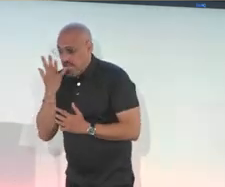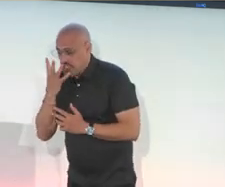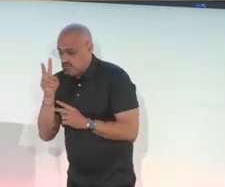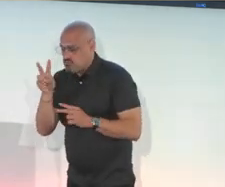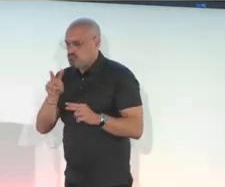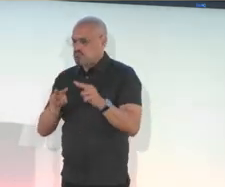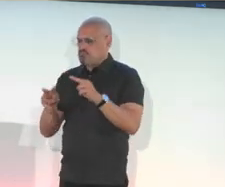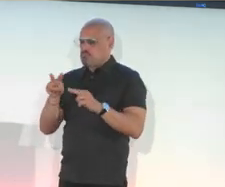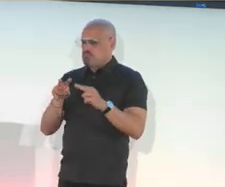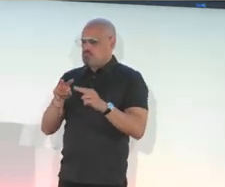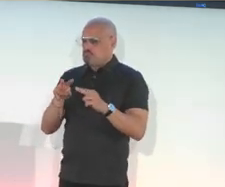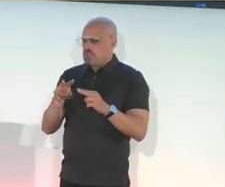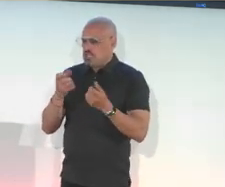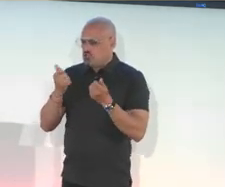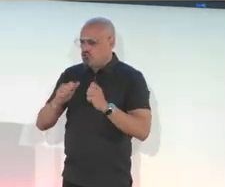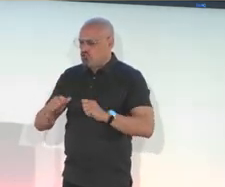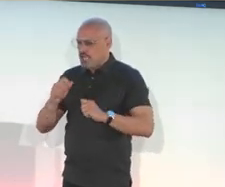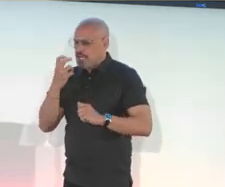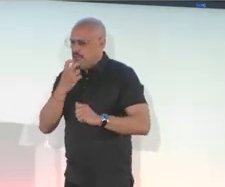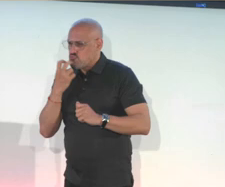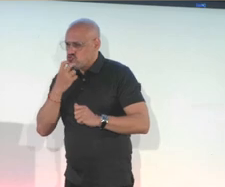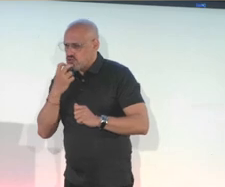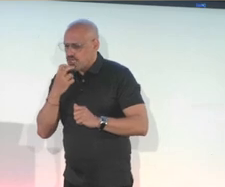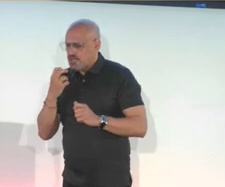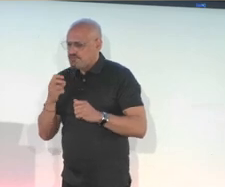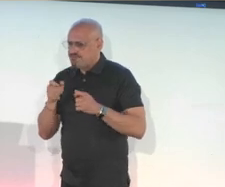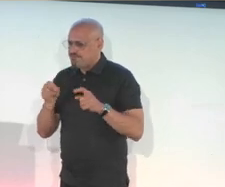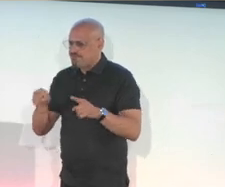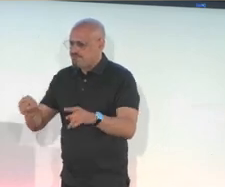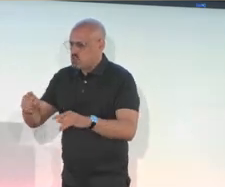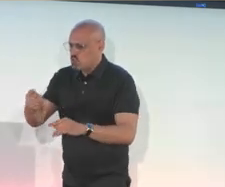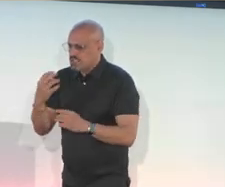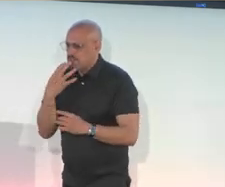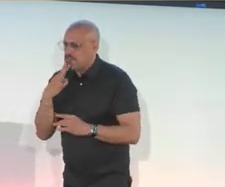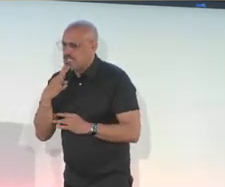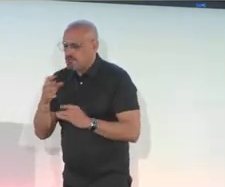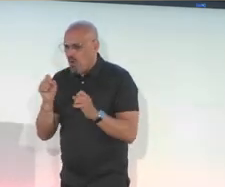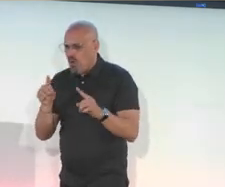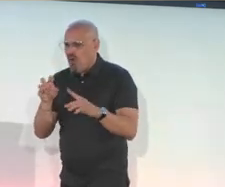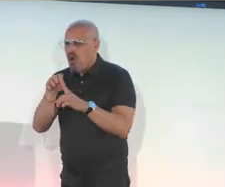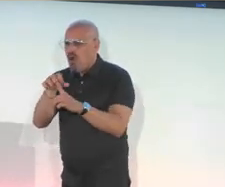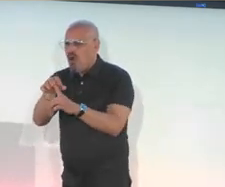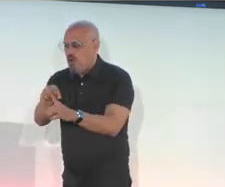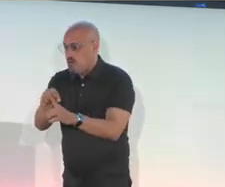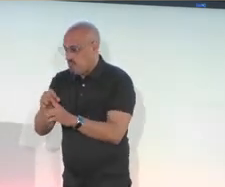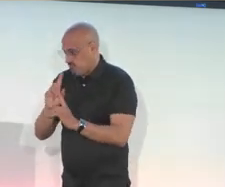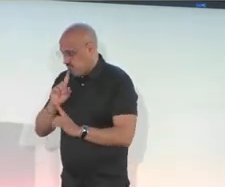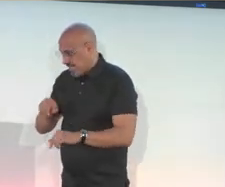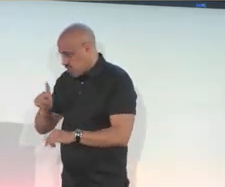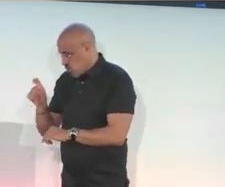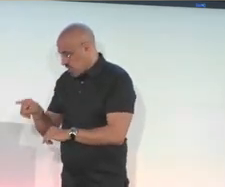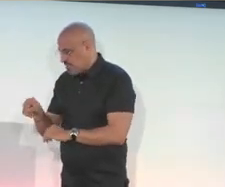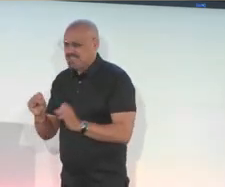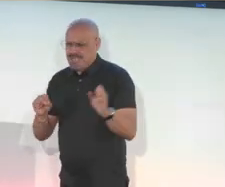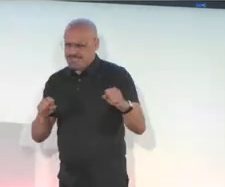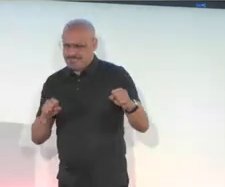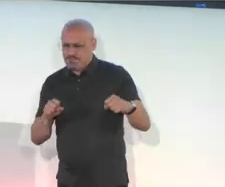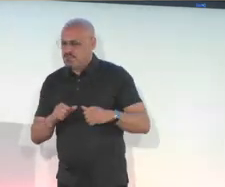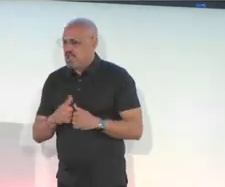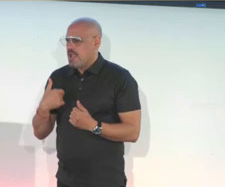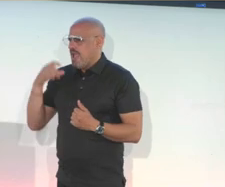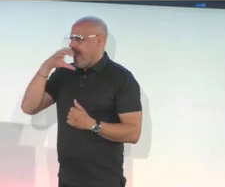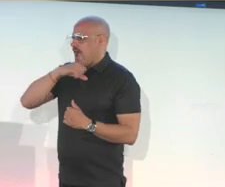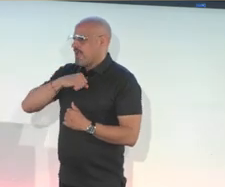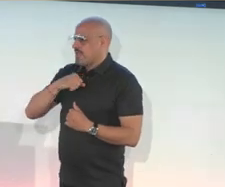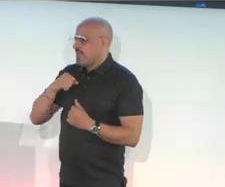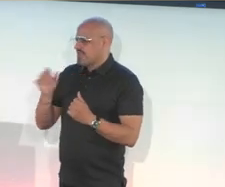and try and lip read as you speak. Gotcha. Does that answer your question? It does. I guess then